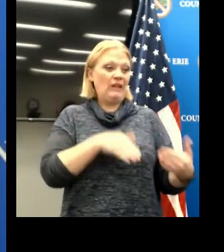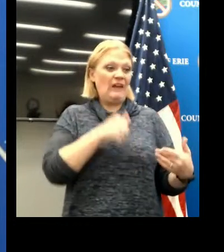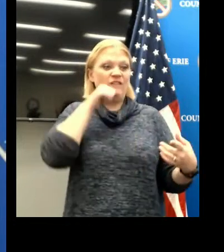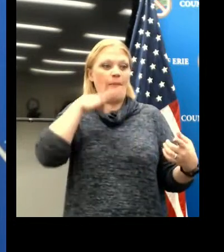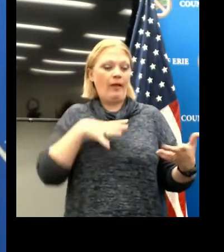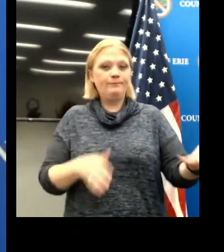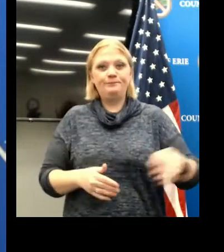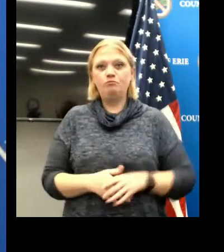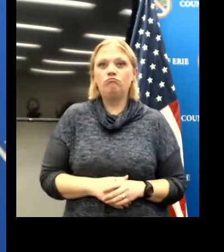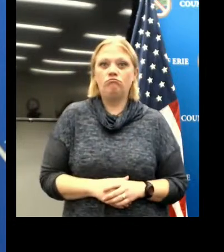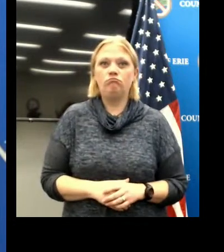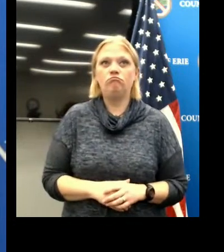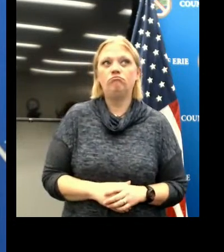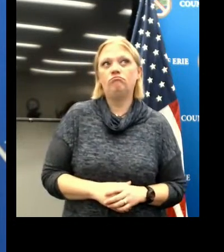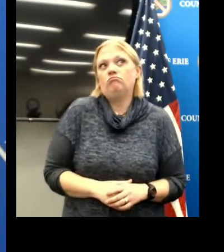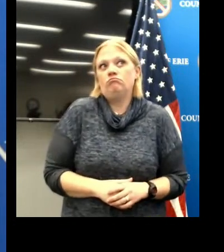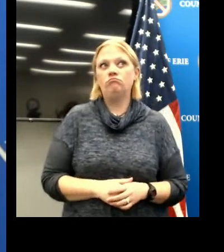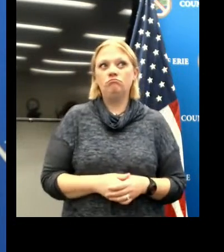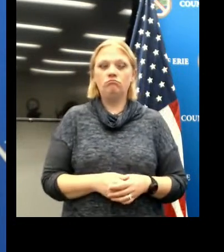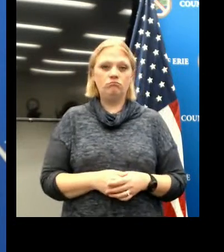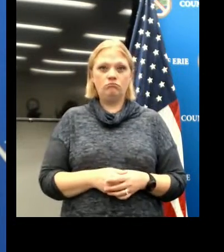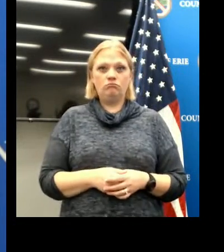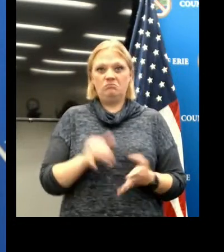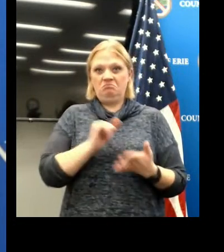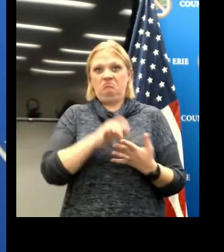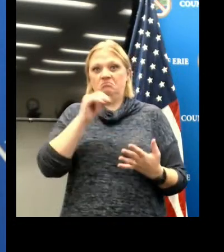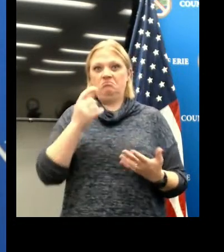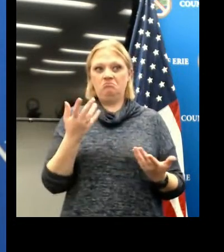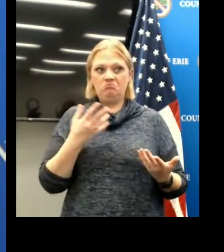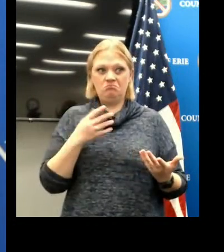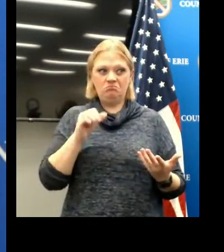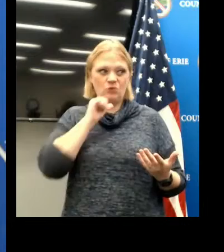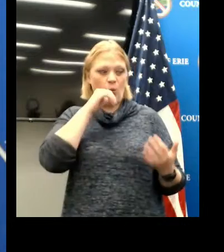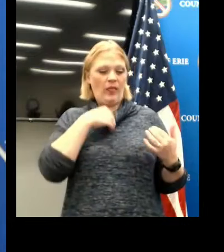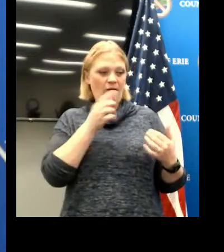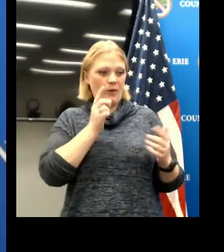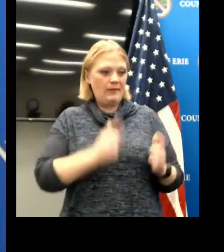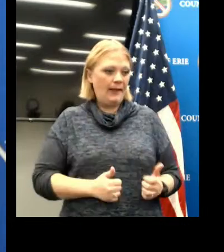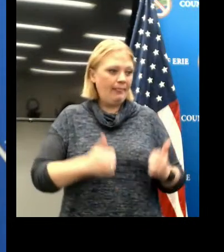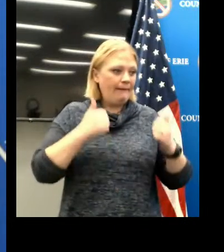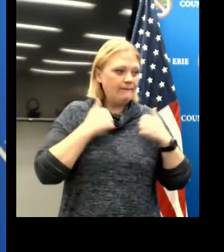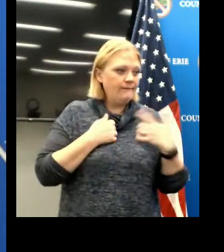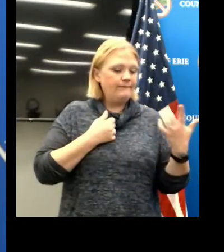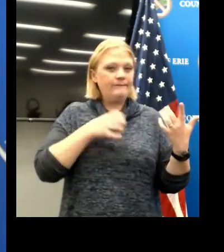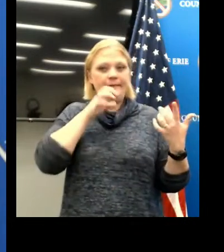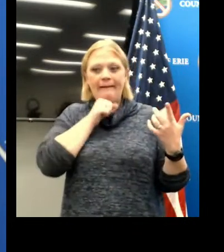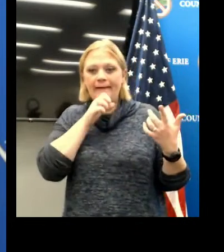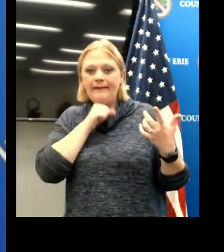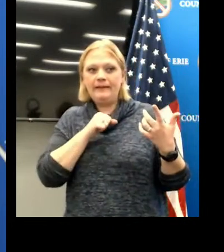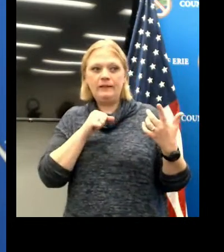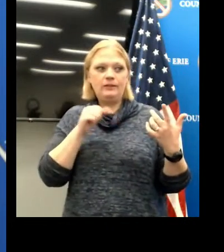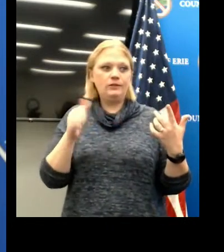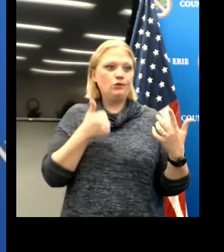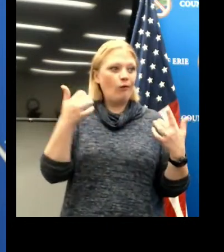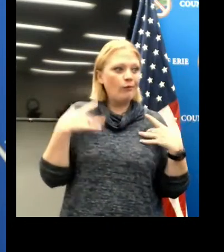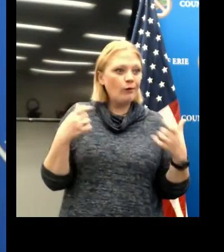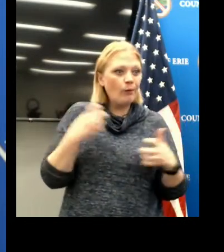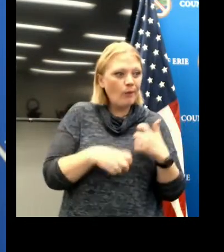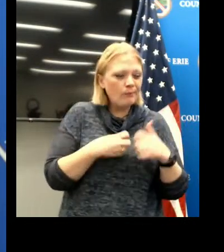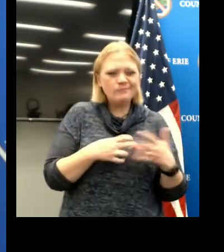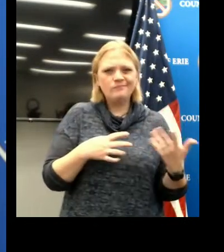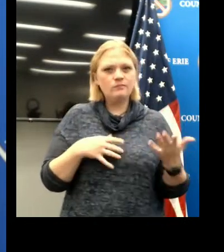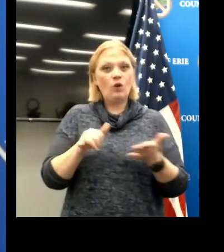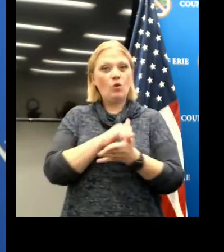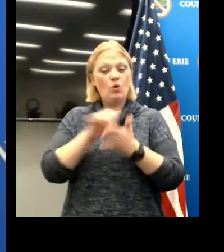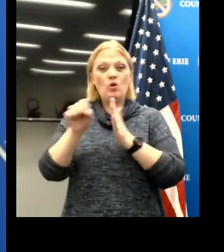female. If we don't have where they live, their age range, underlying conditions. New York State